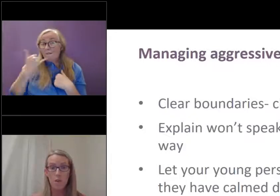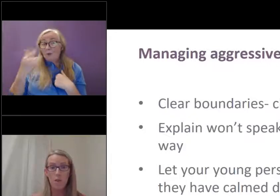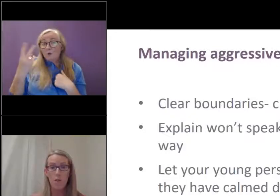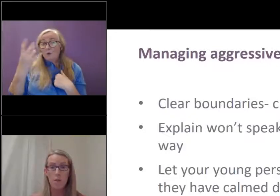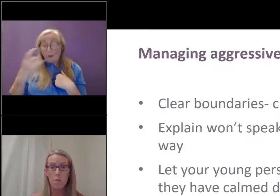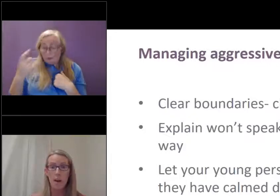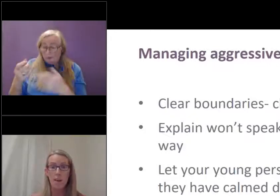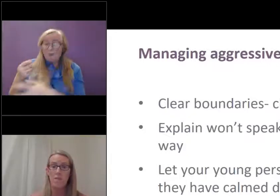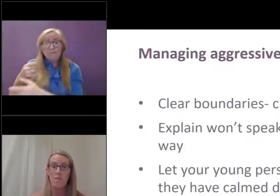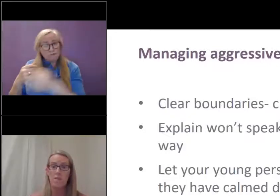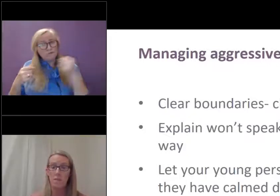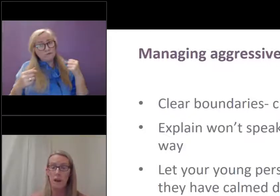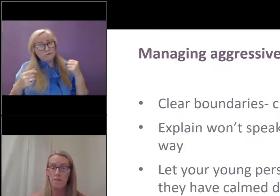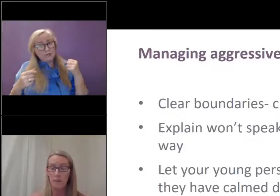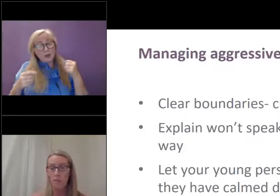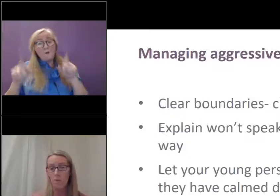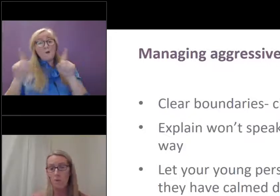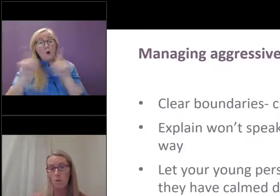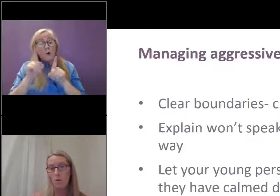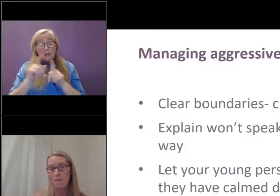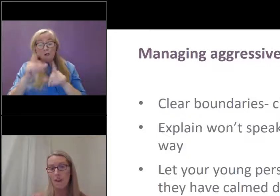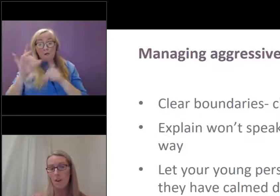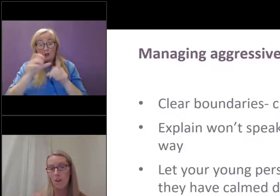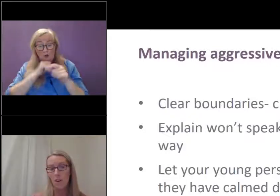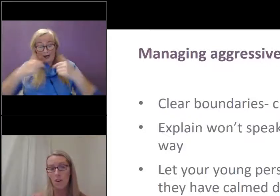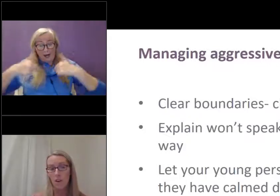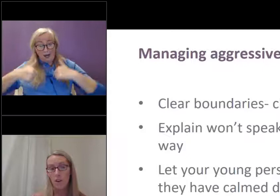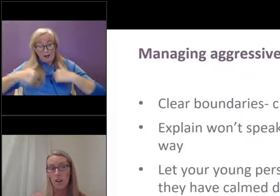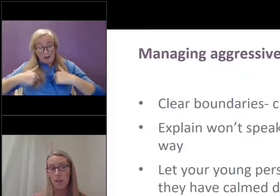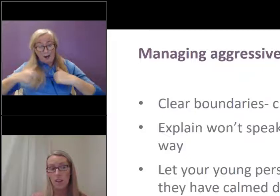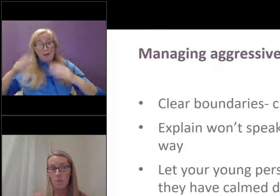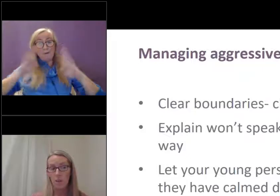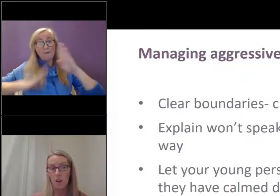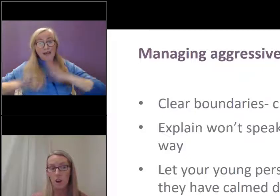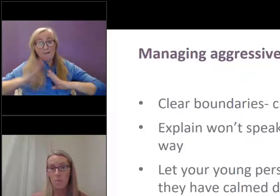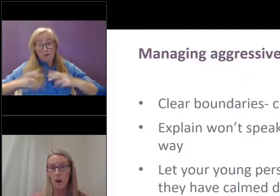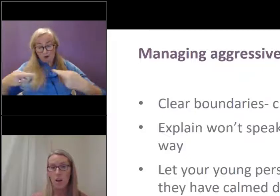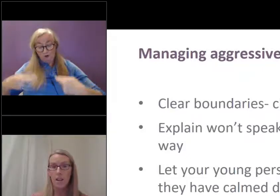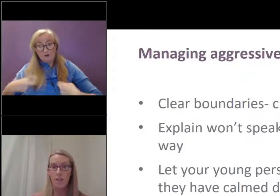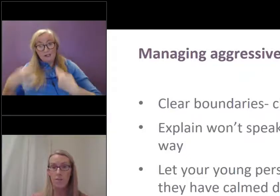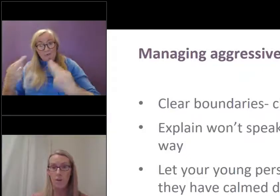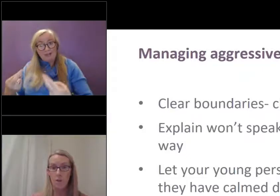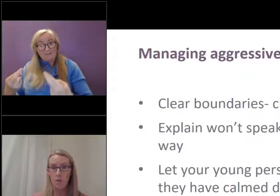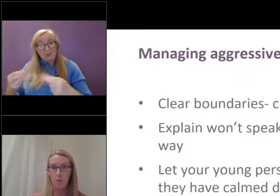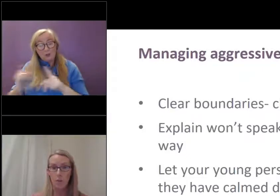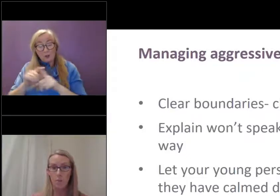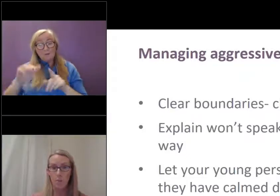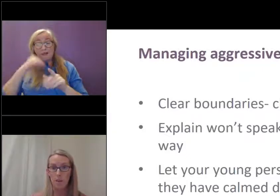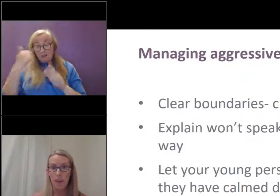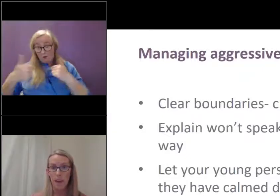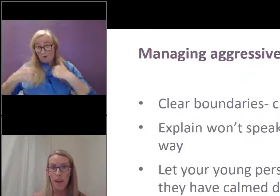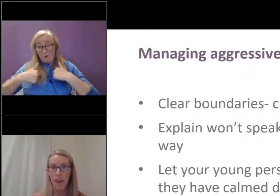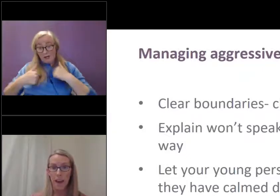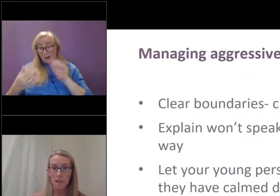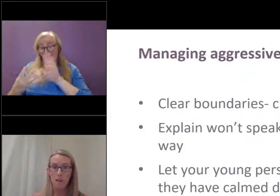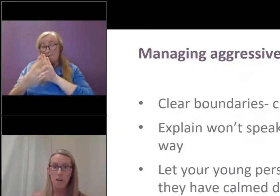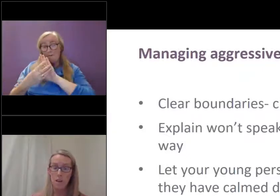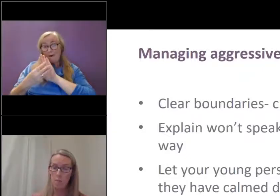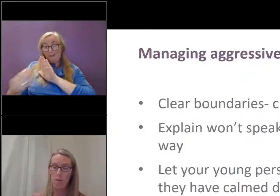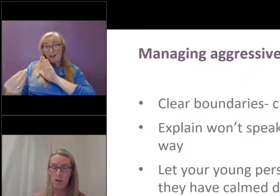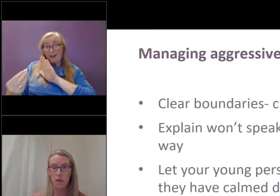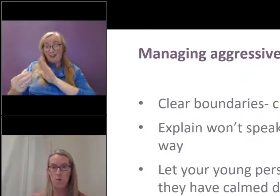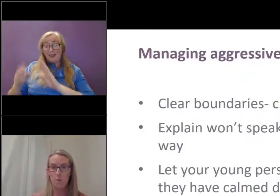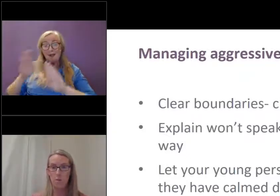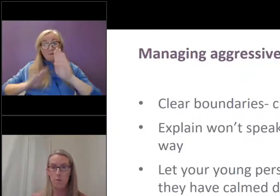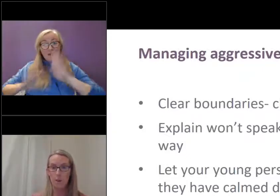know, and make sure of your own behavior is respectful, like what Laura was saying earlier, that we are modeling for our young people how to